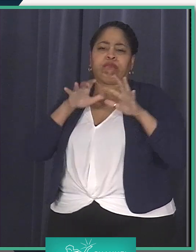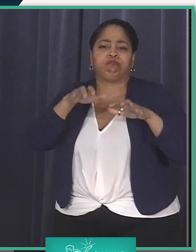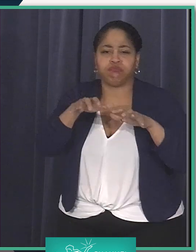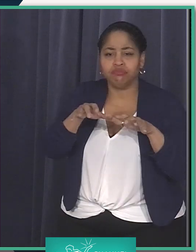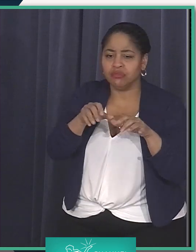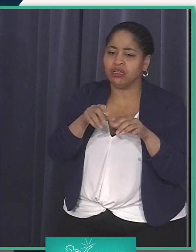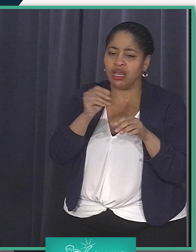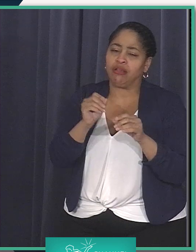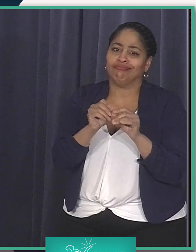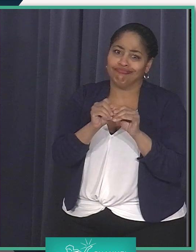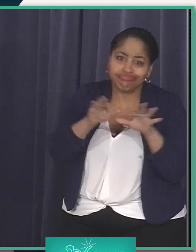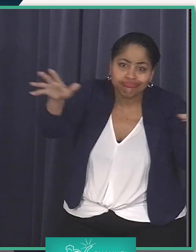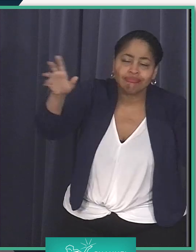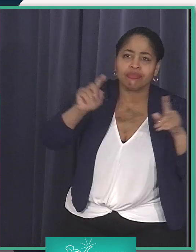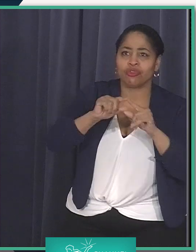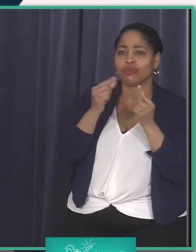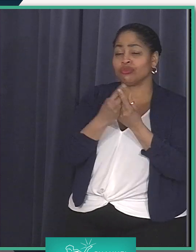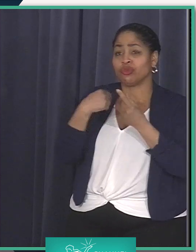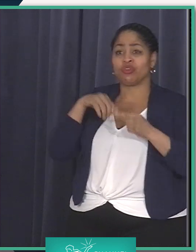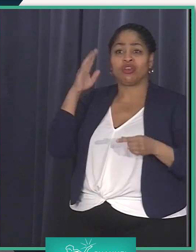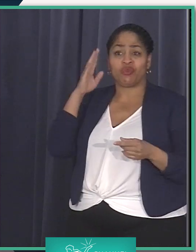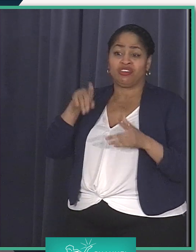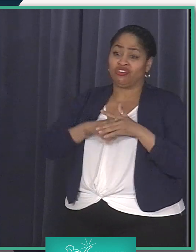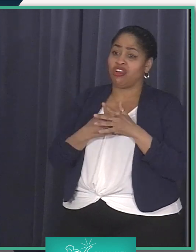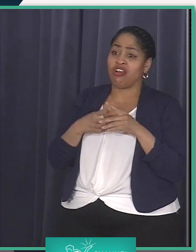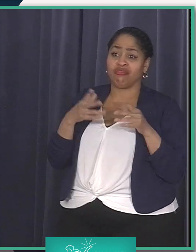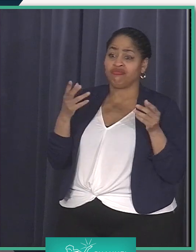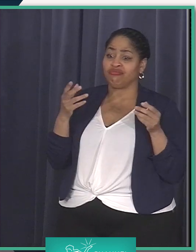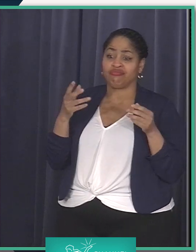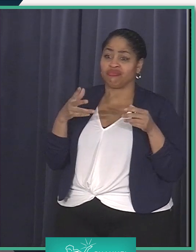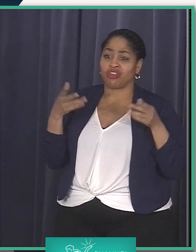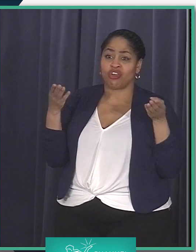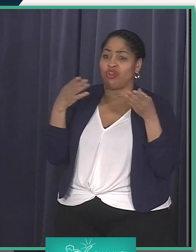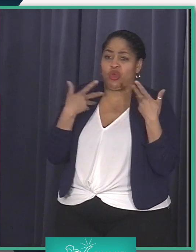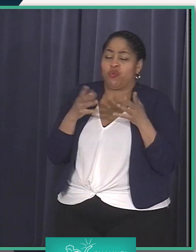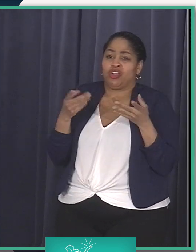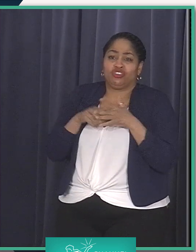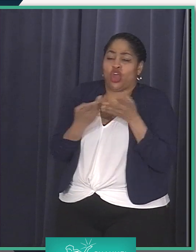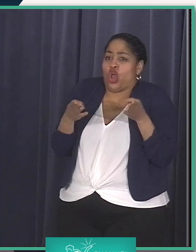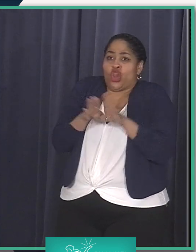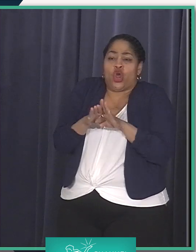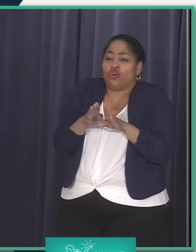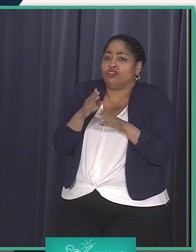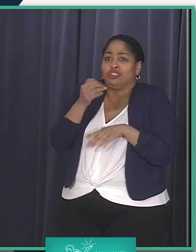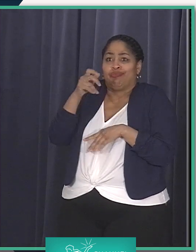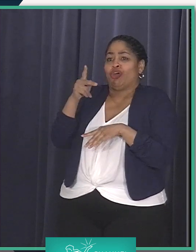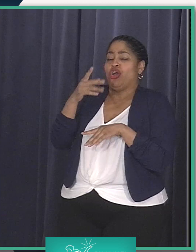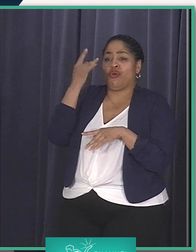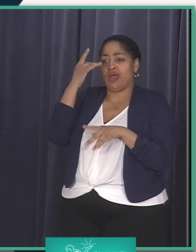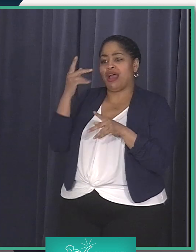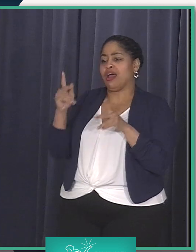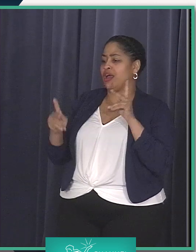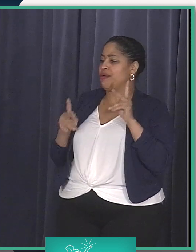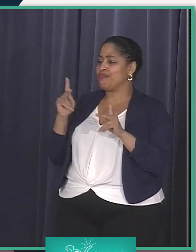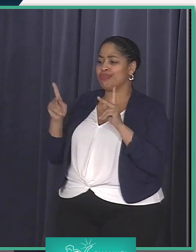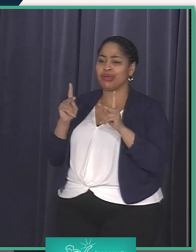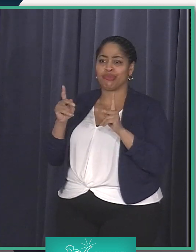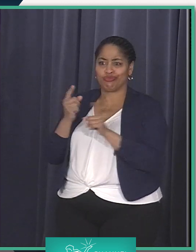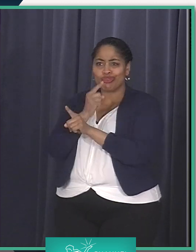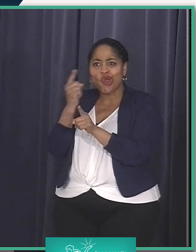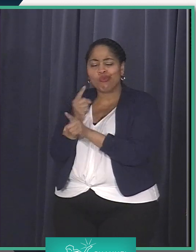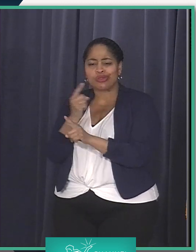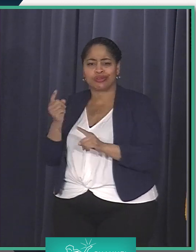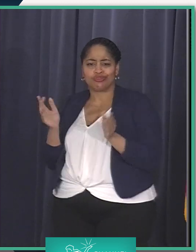We are going to start cutting the parks because people in the city have been enjoying the parks appropriately. Small family groups,